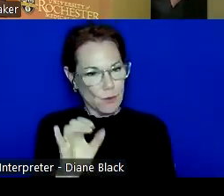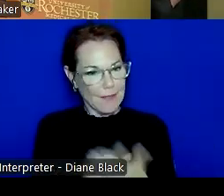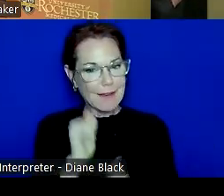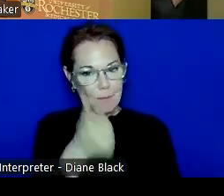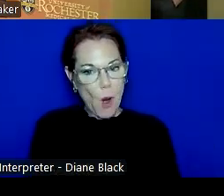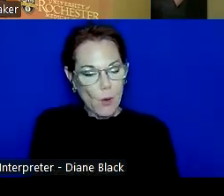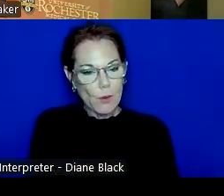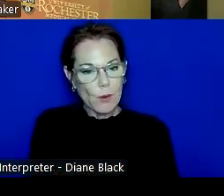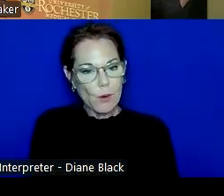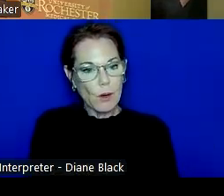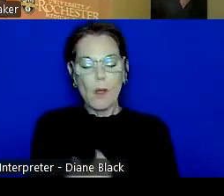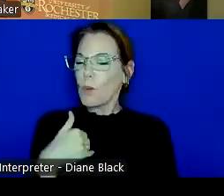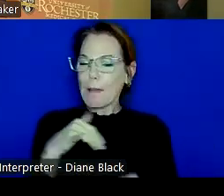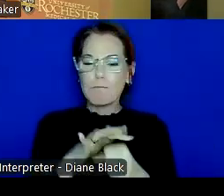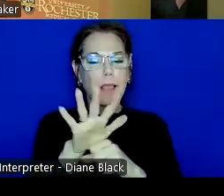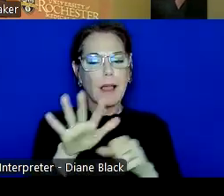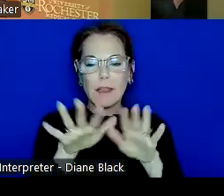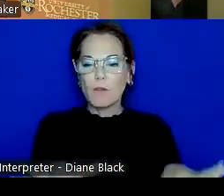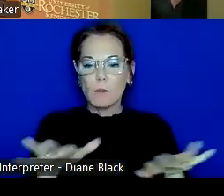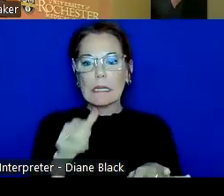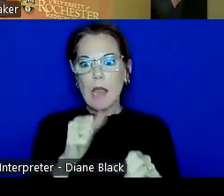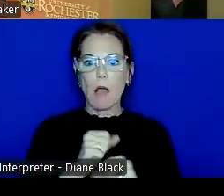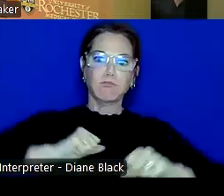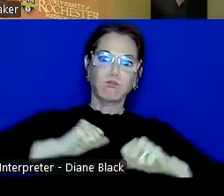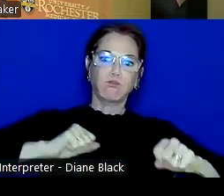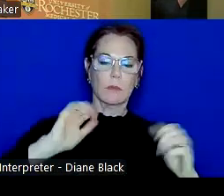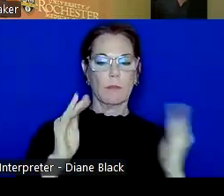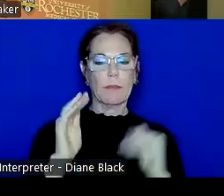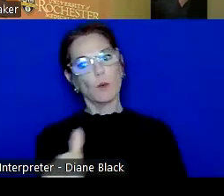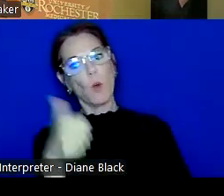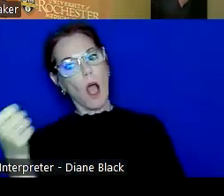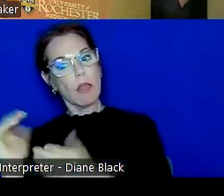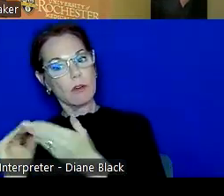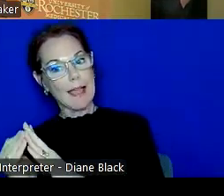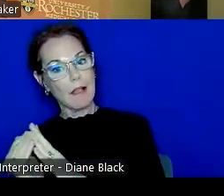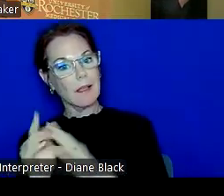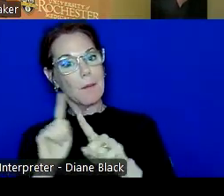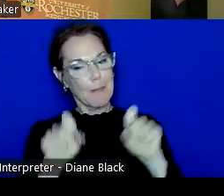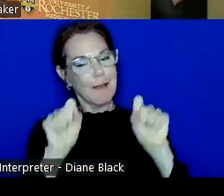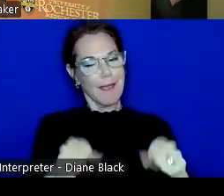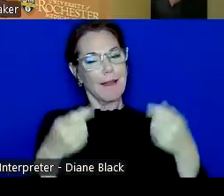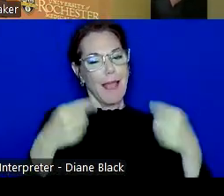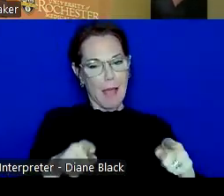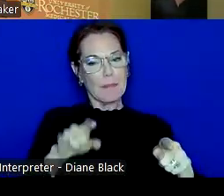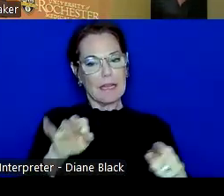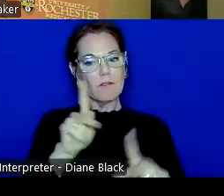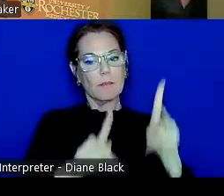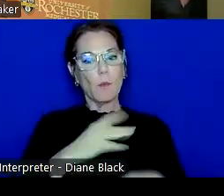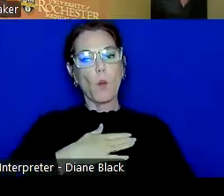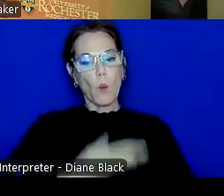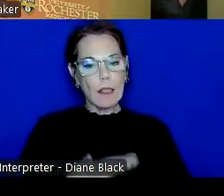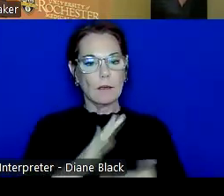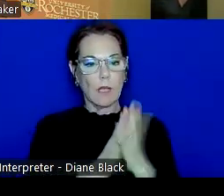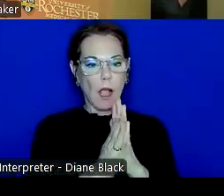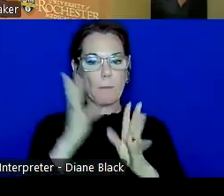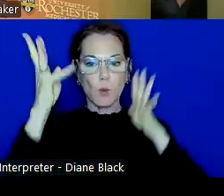is absolutely room. There's not as much room as some other towns, but it can be done if the people there are willing to be creative